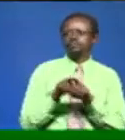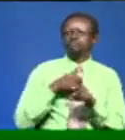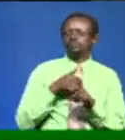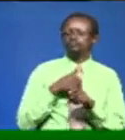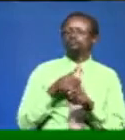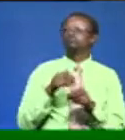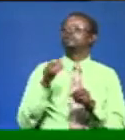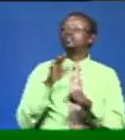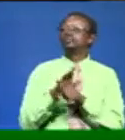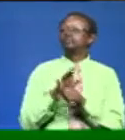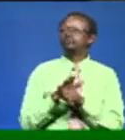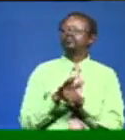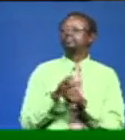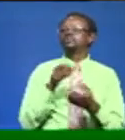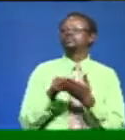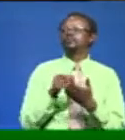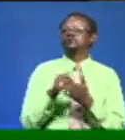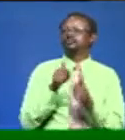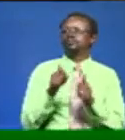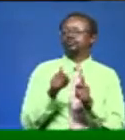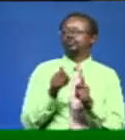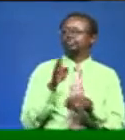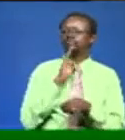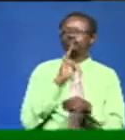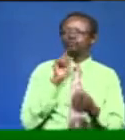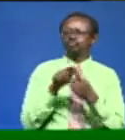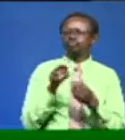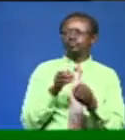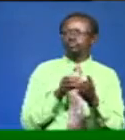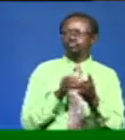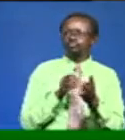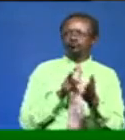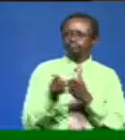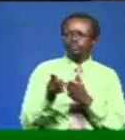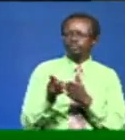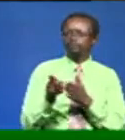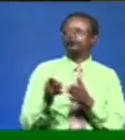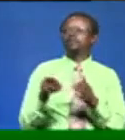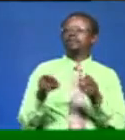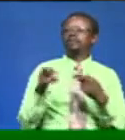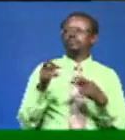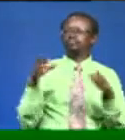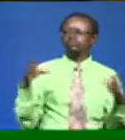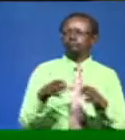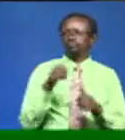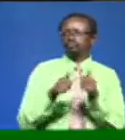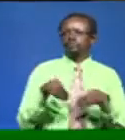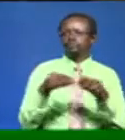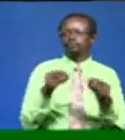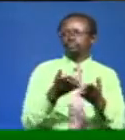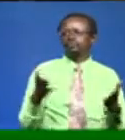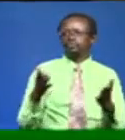suppliers. As at June 2022, the combined debt borne by these